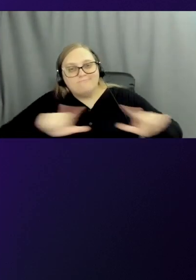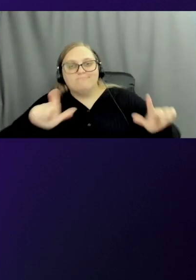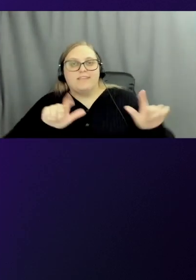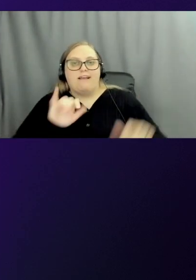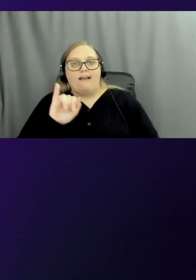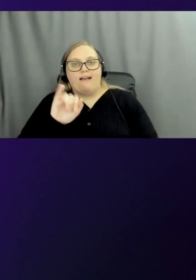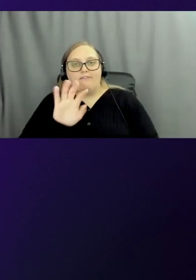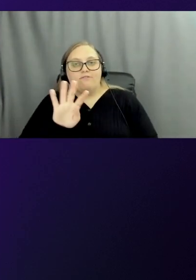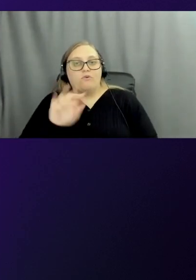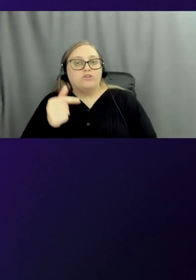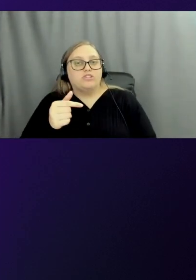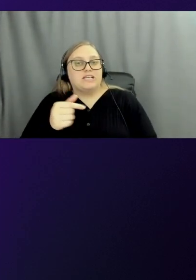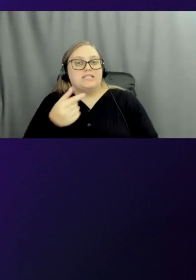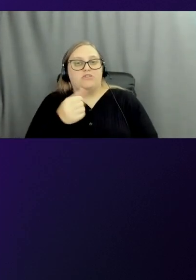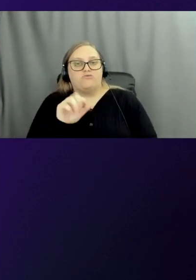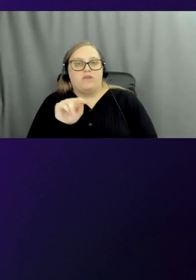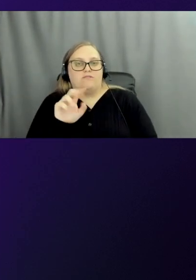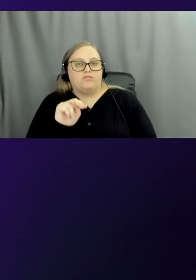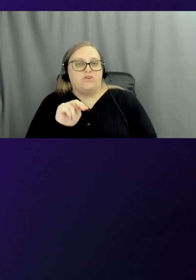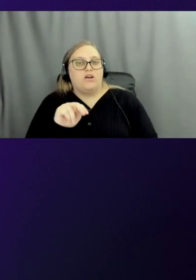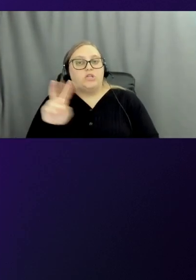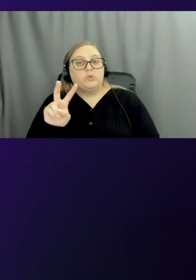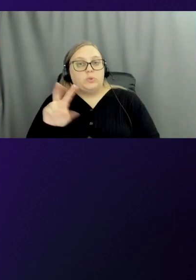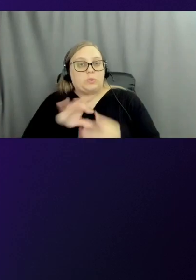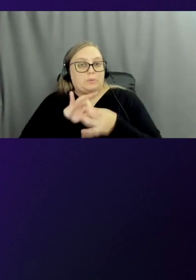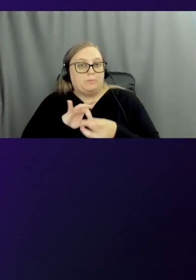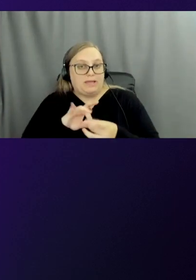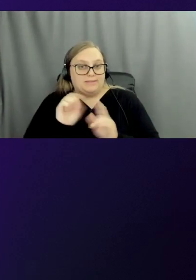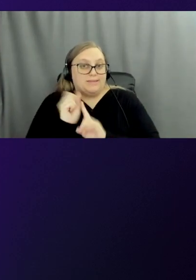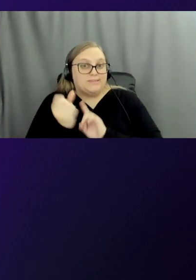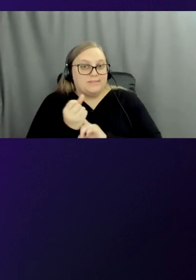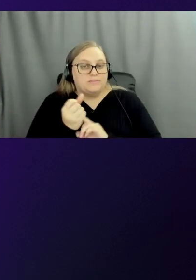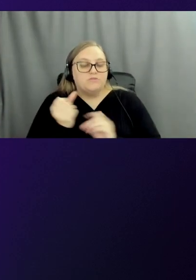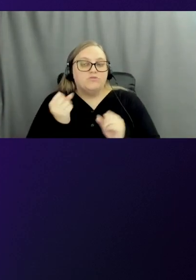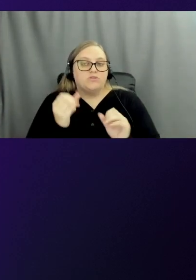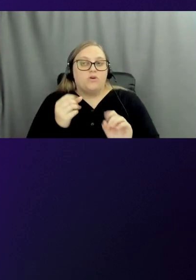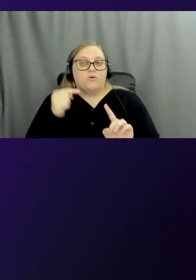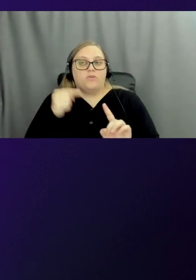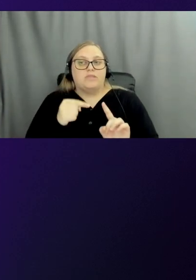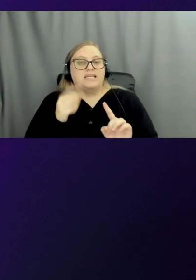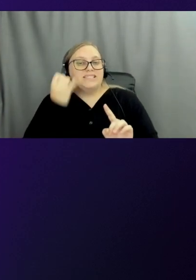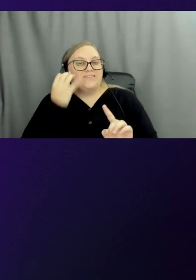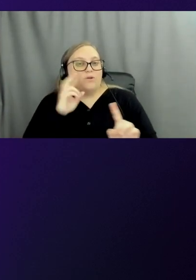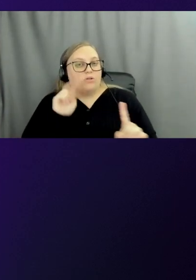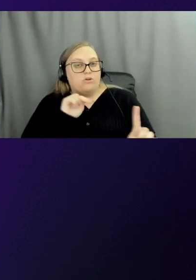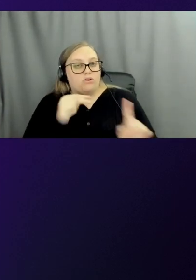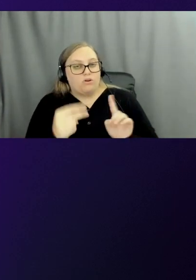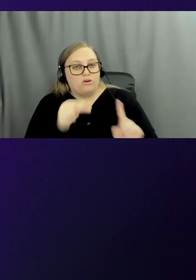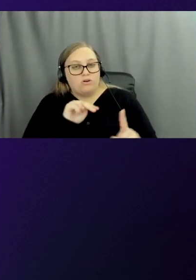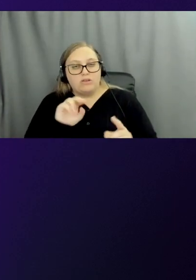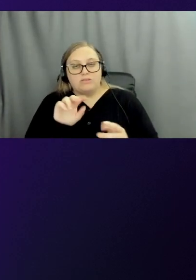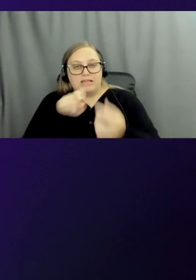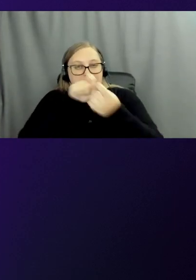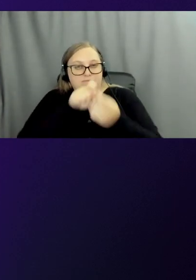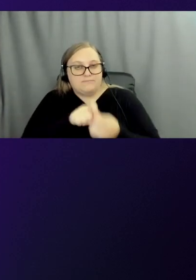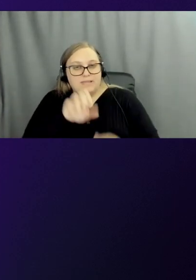Graviton 2-based storage optimized instance. And this is, ideally, if you look at it, the spec-wise, it's exactly comparable to our